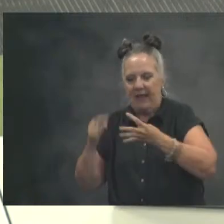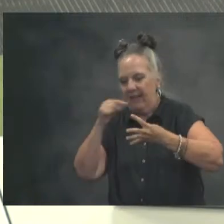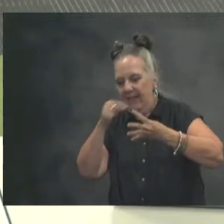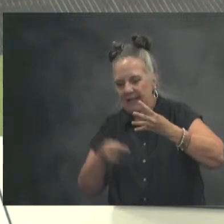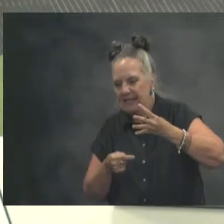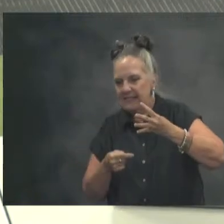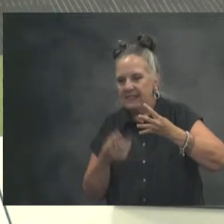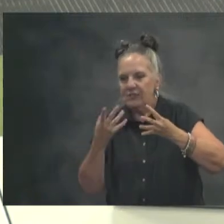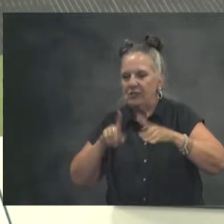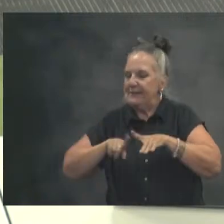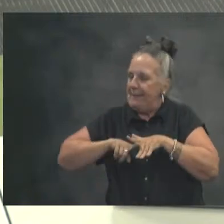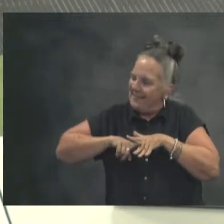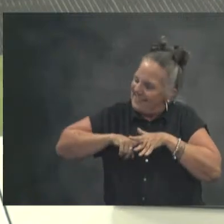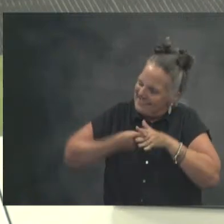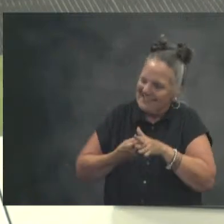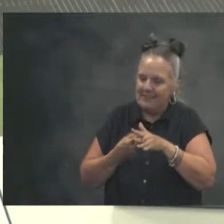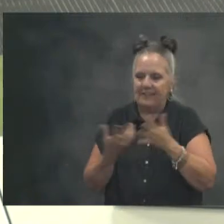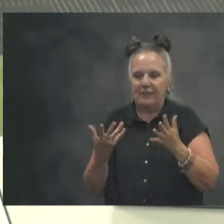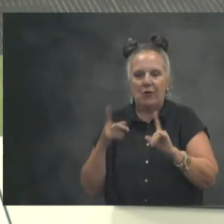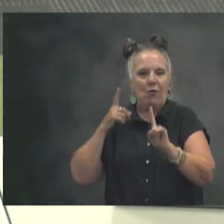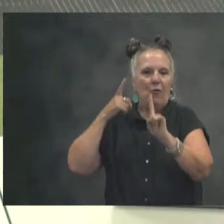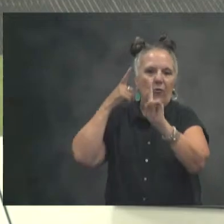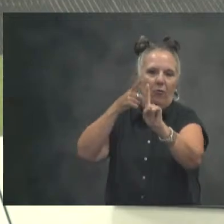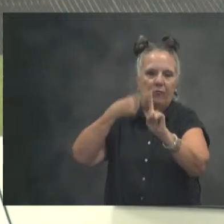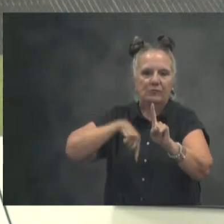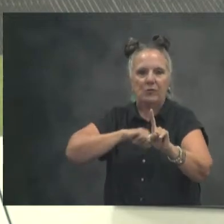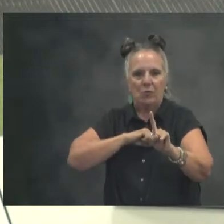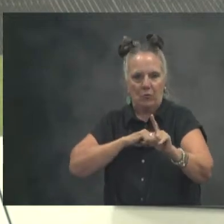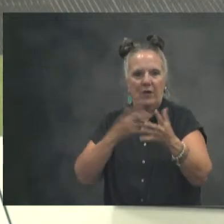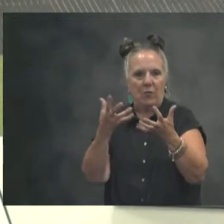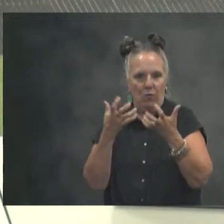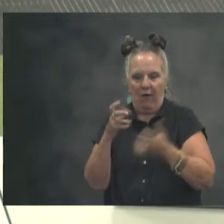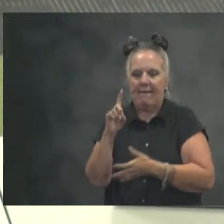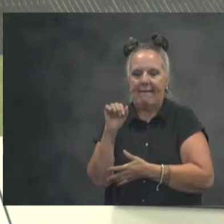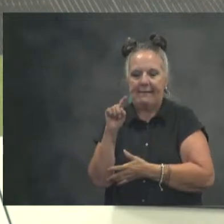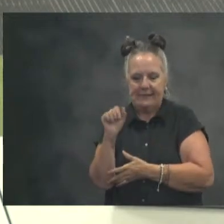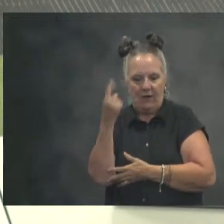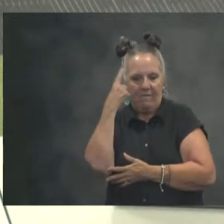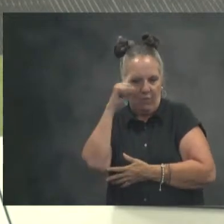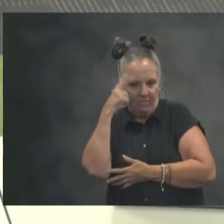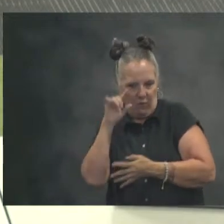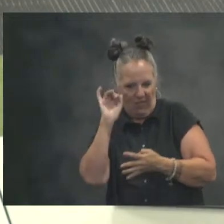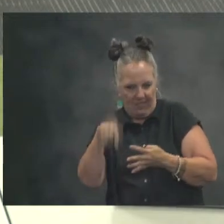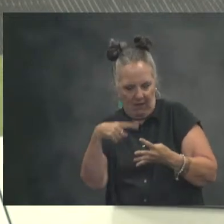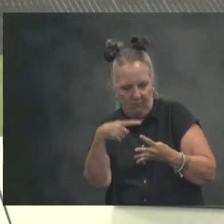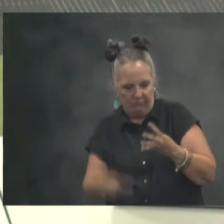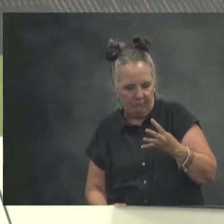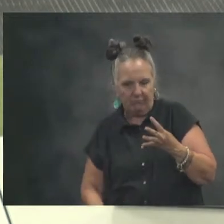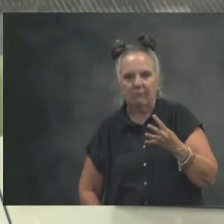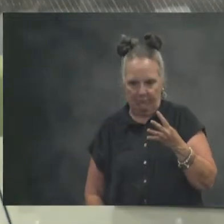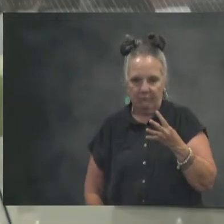initial pass of these are the goals that we are going to be digging into the data for.